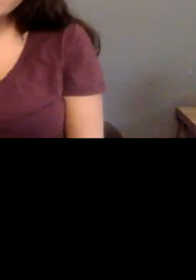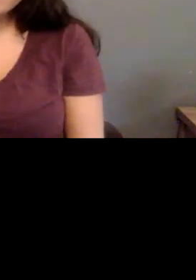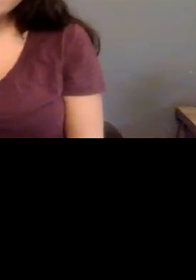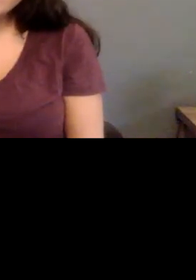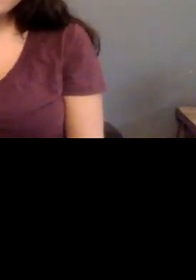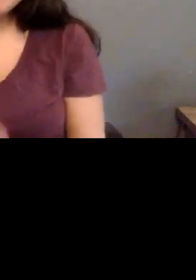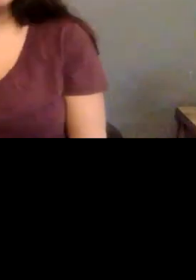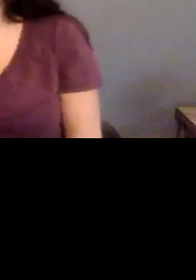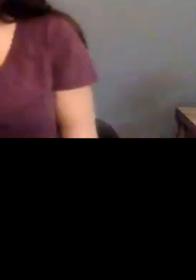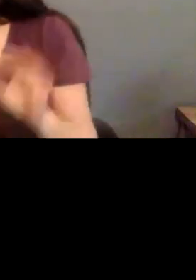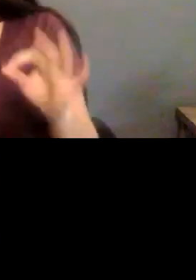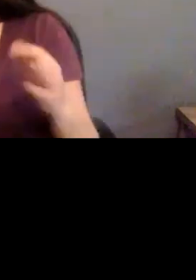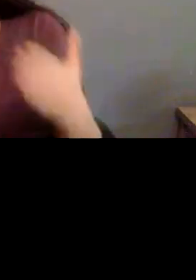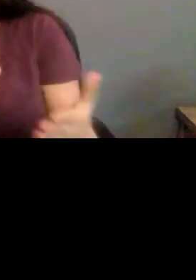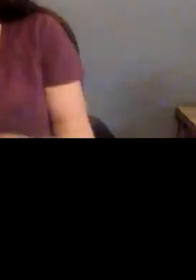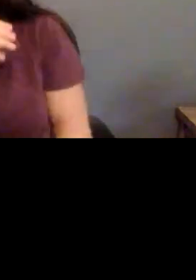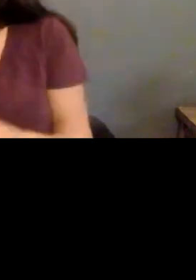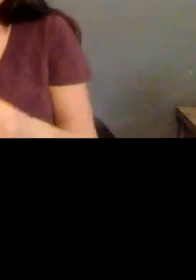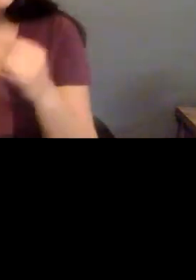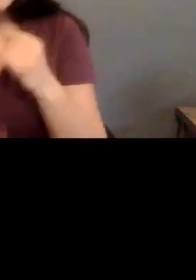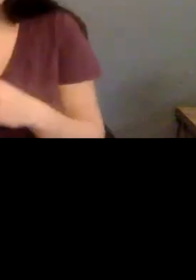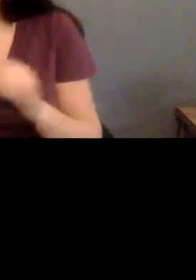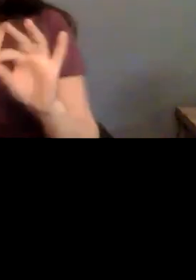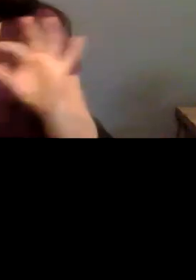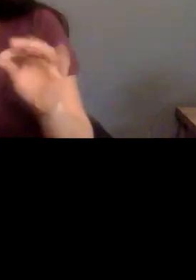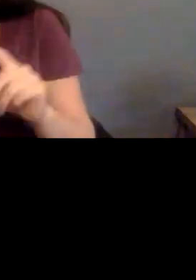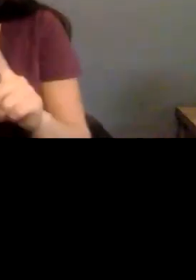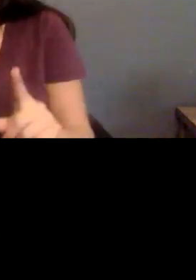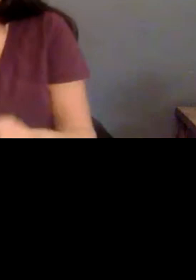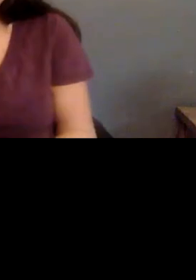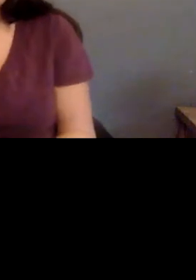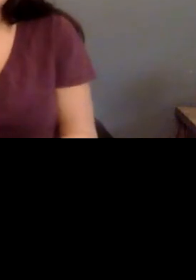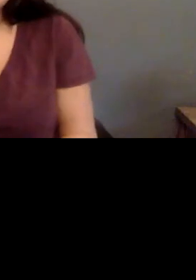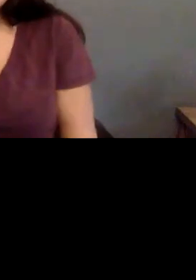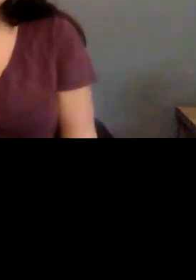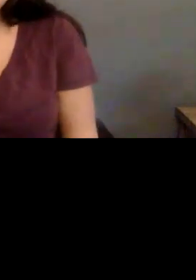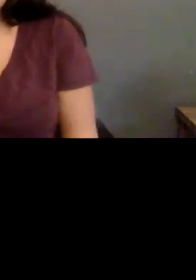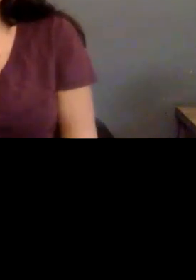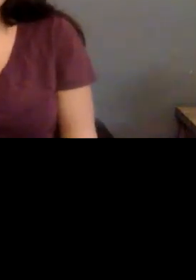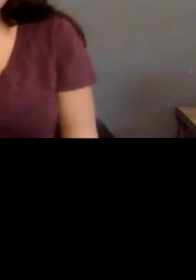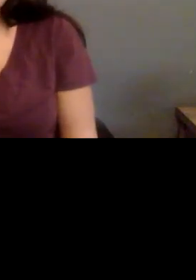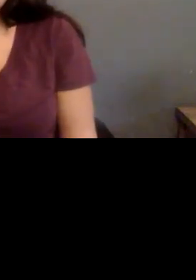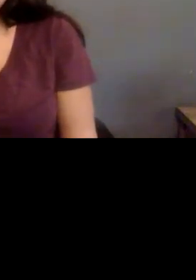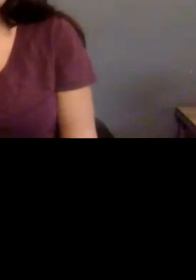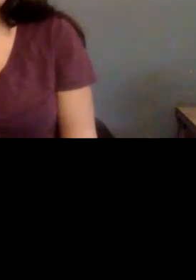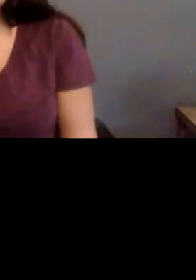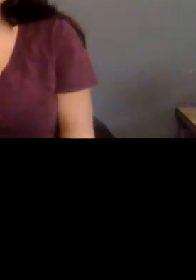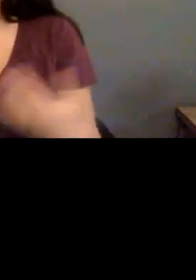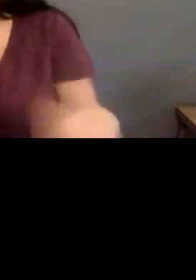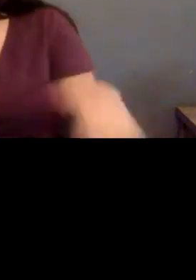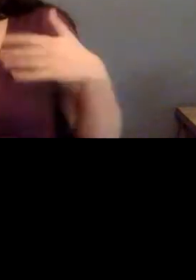Okay, thank you. And finally, just one last comment from Ben Lee, that there's